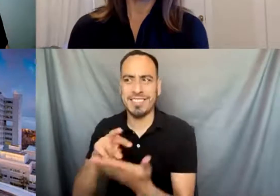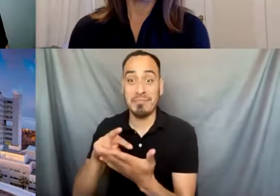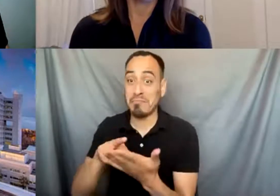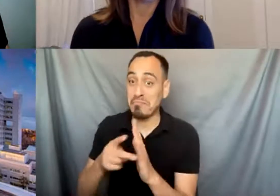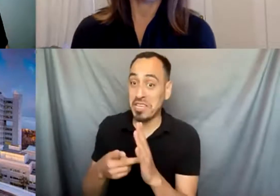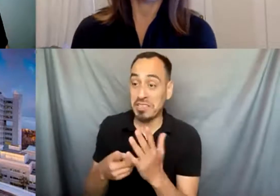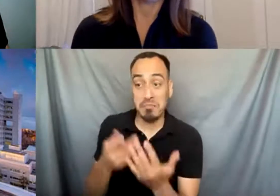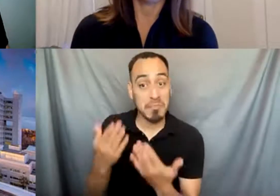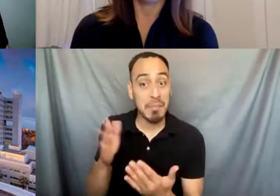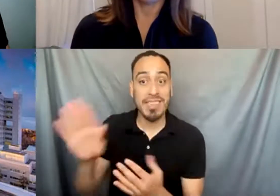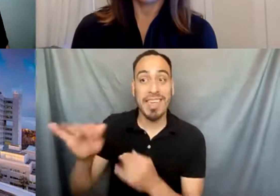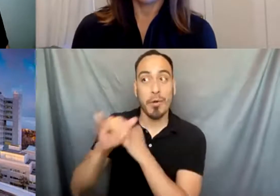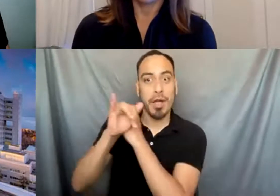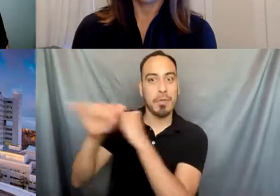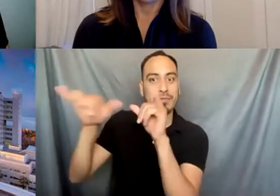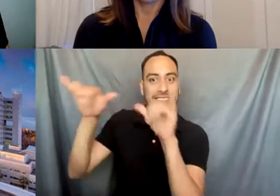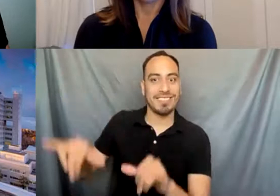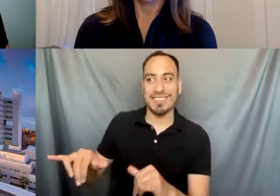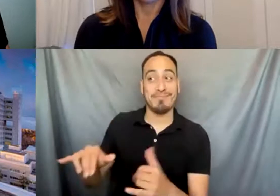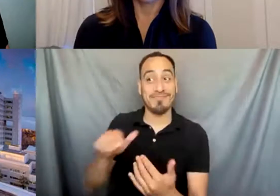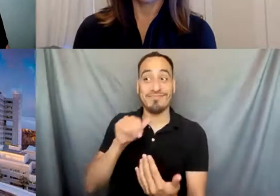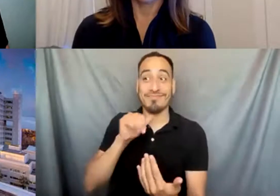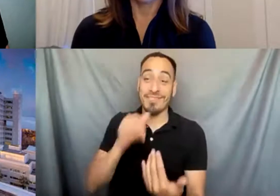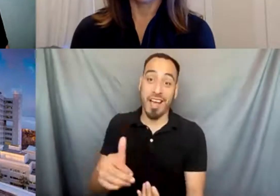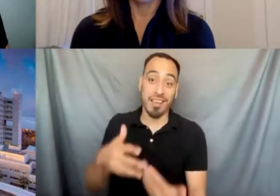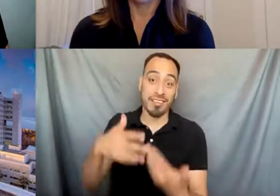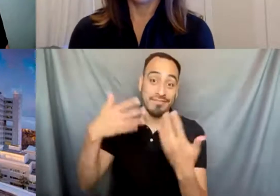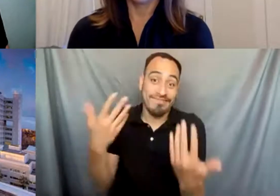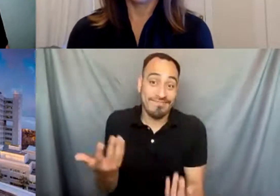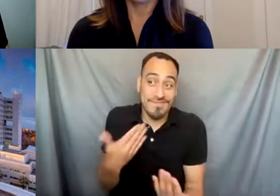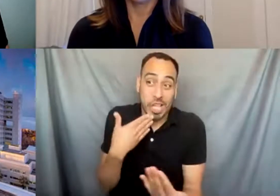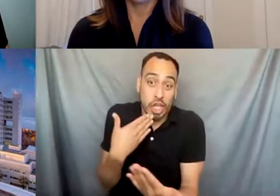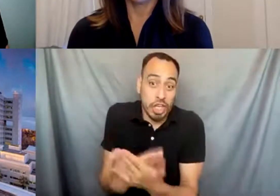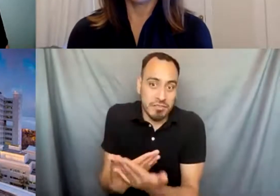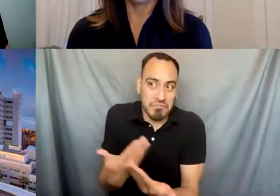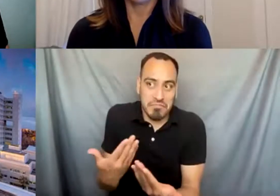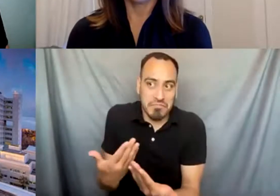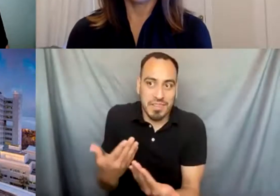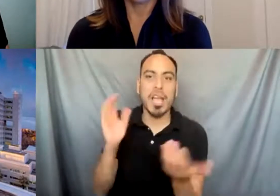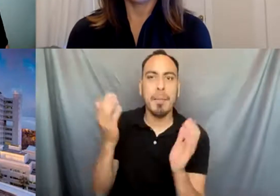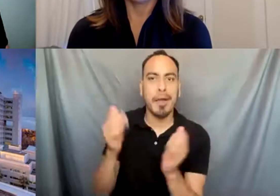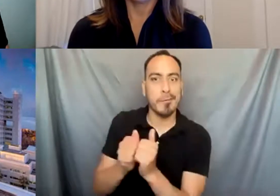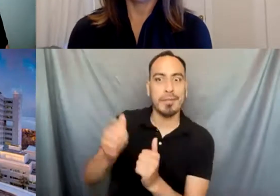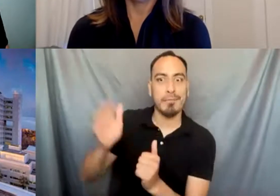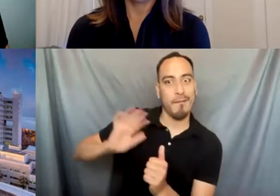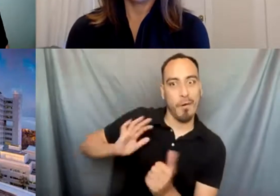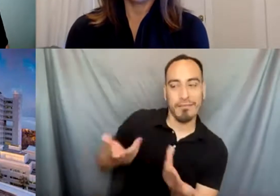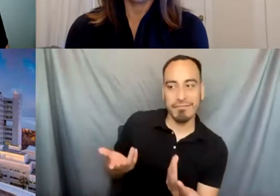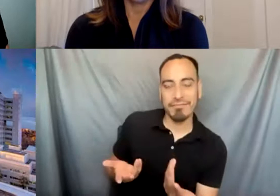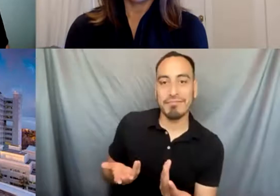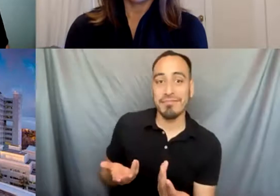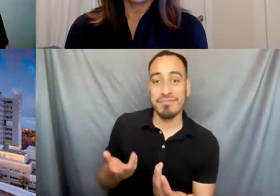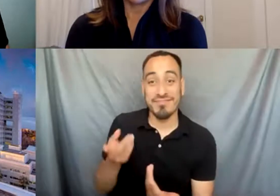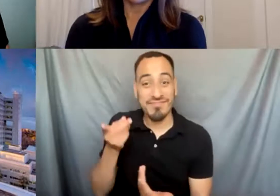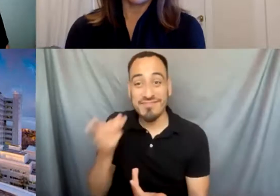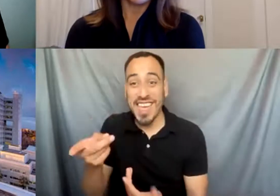on their immune systems not being quite as good as it was before, can't really